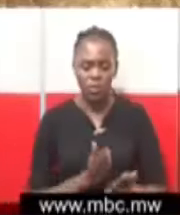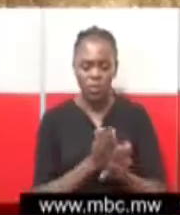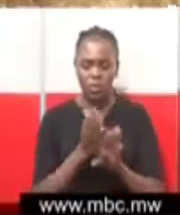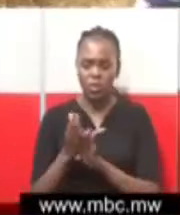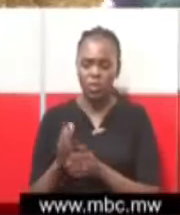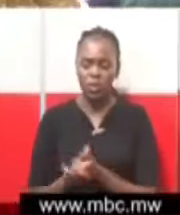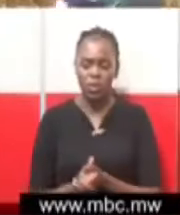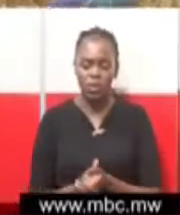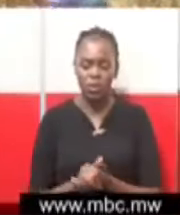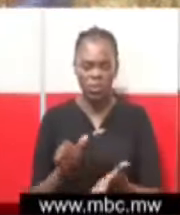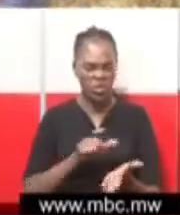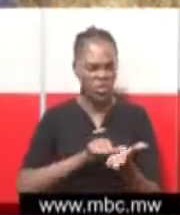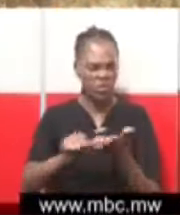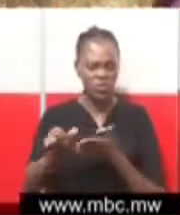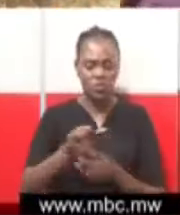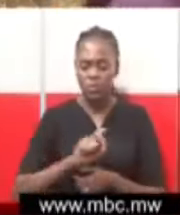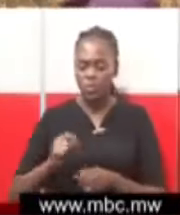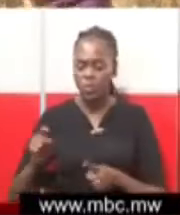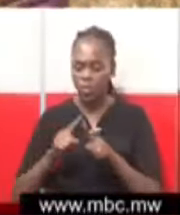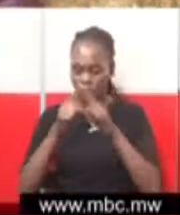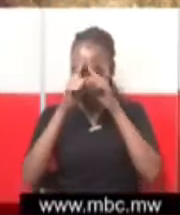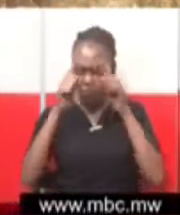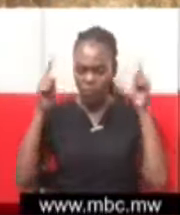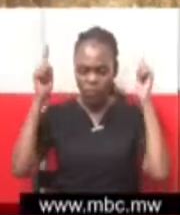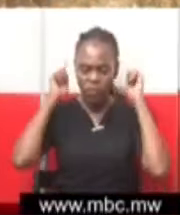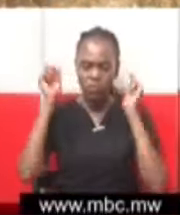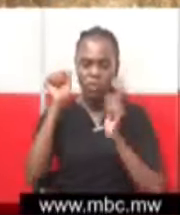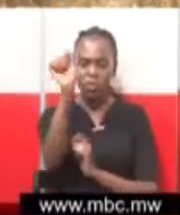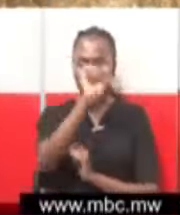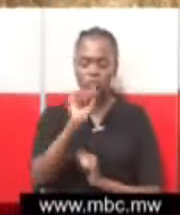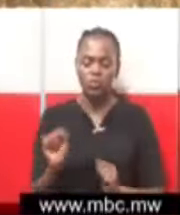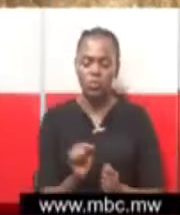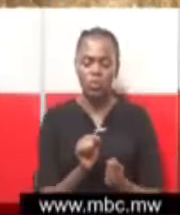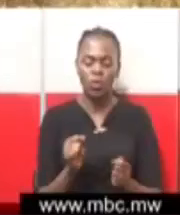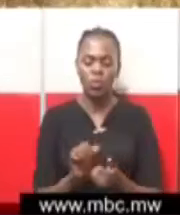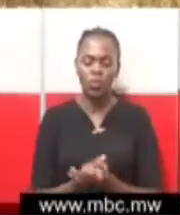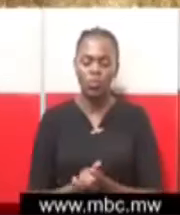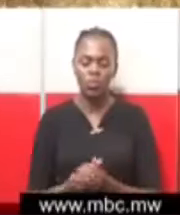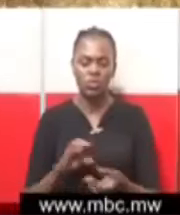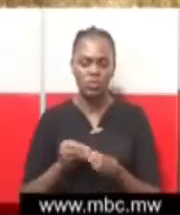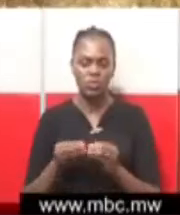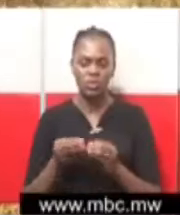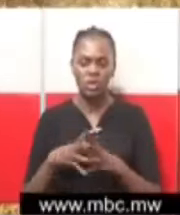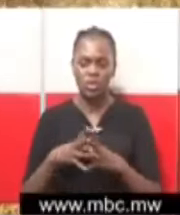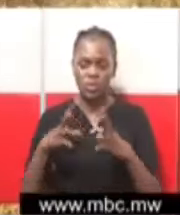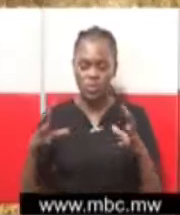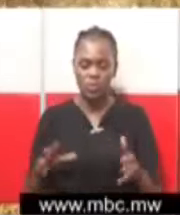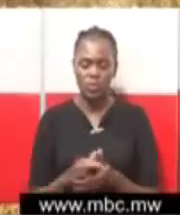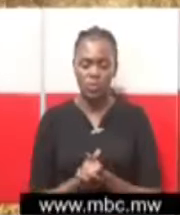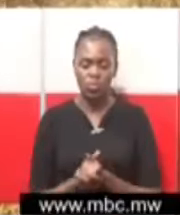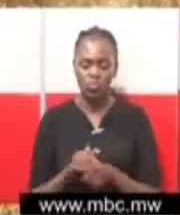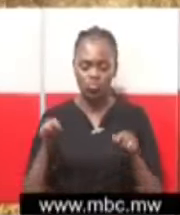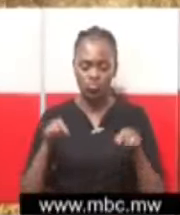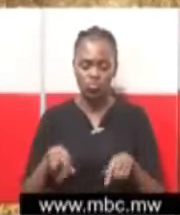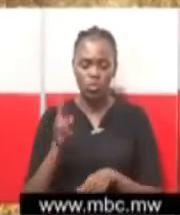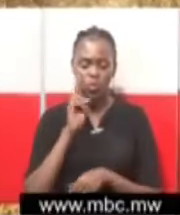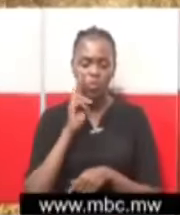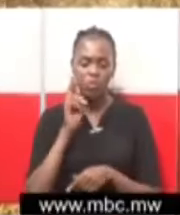paid school fees for their children at the university in secondary schools. So there's a lot of fruits here in Rumpi. And